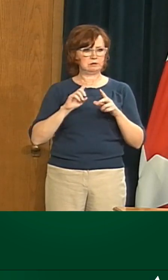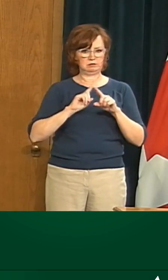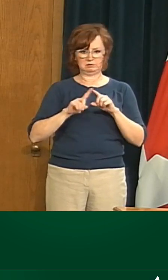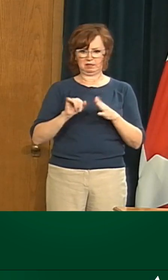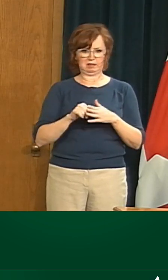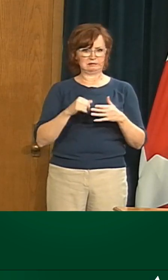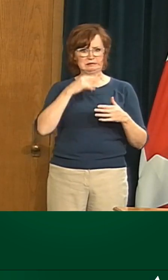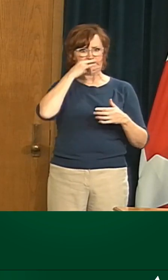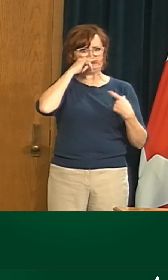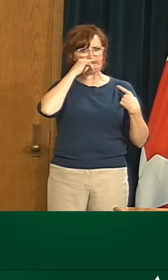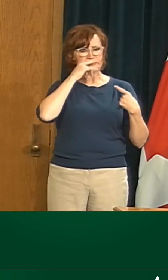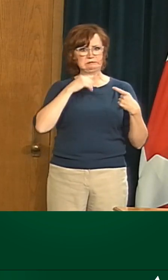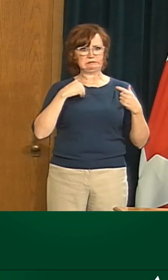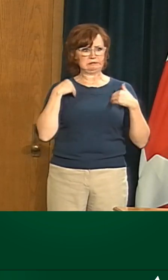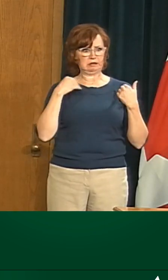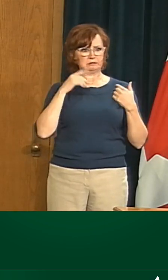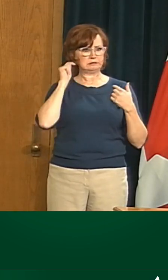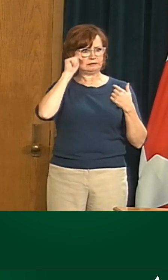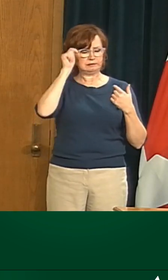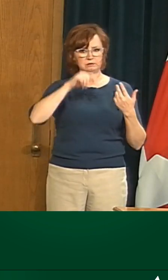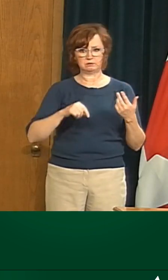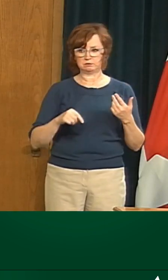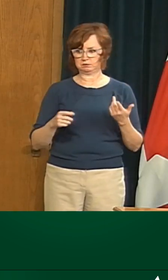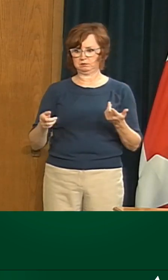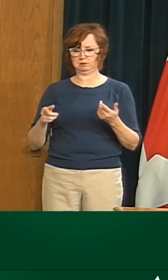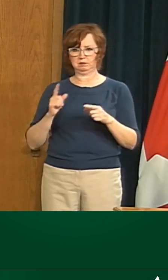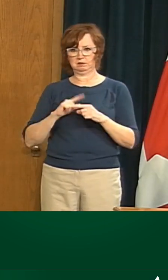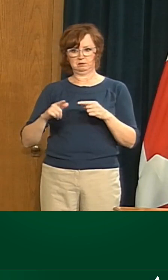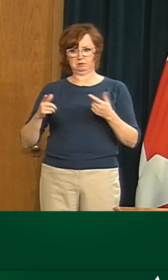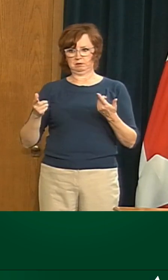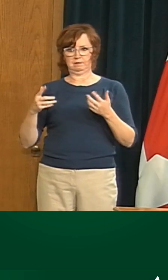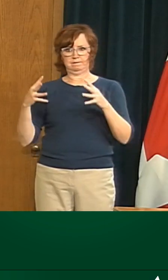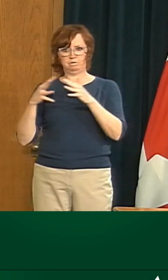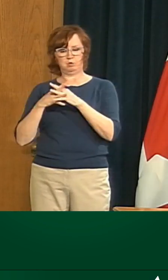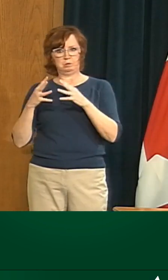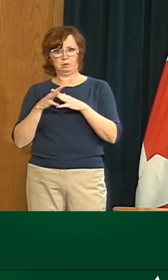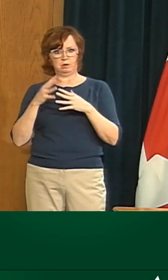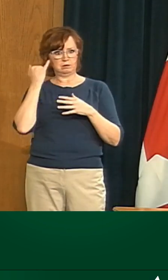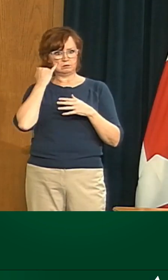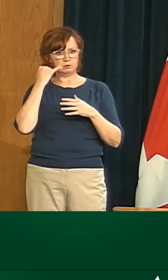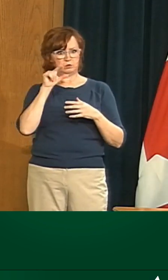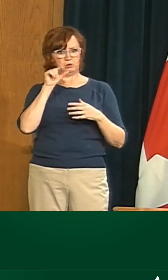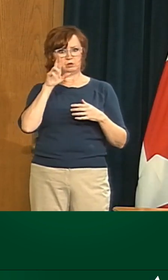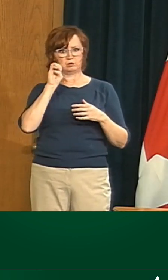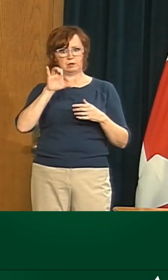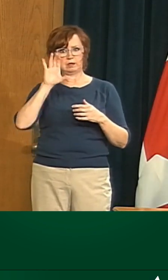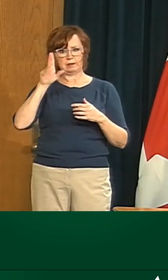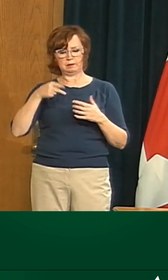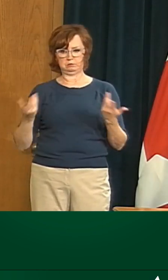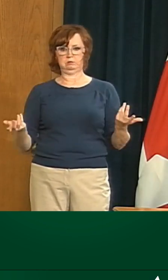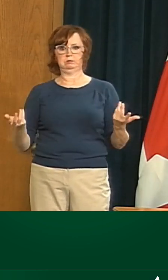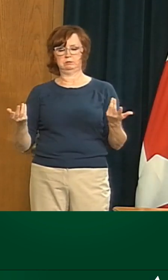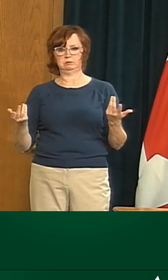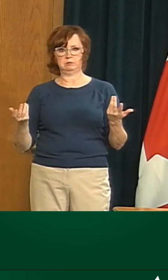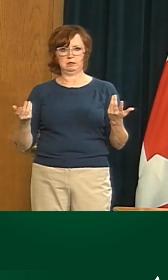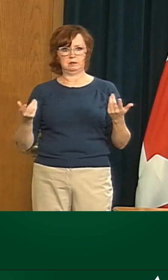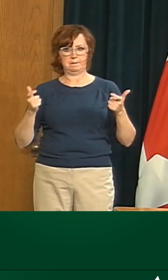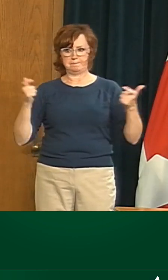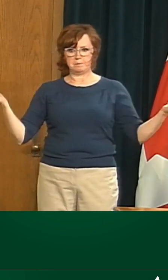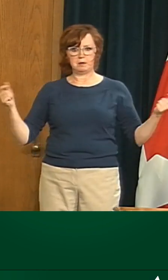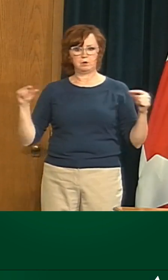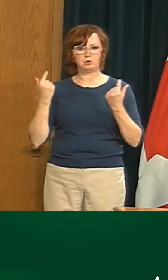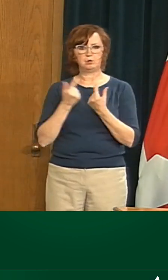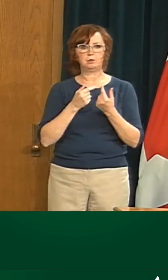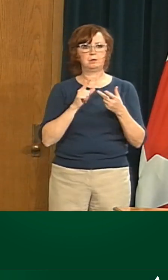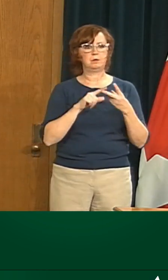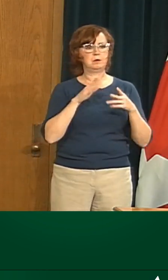Never mind the large, the public gatherings that we would have with professional sports and other events like, for example,